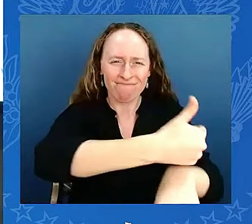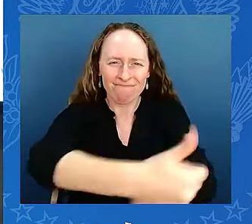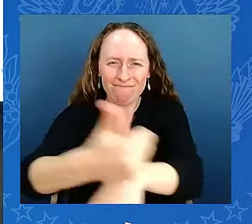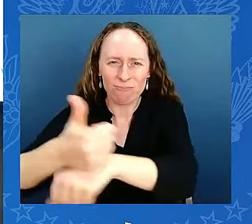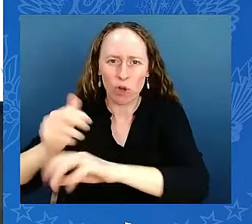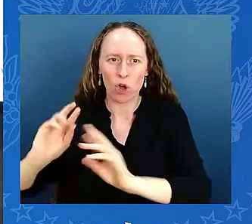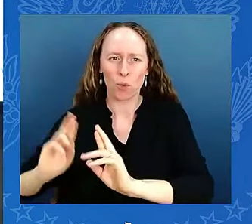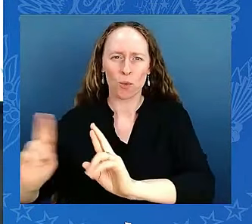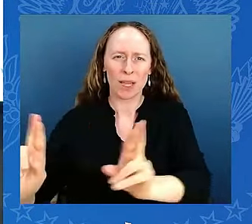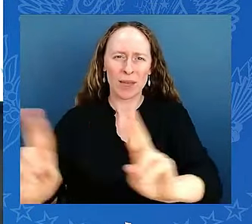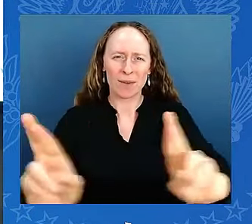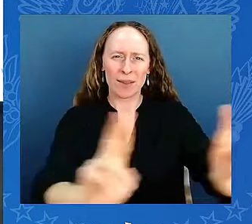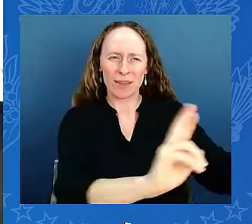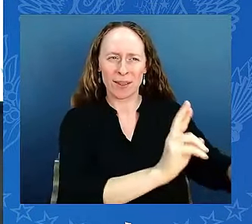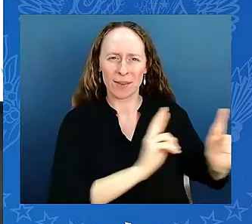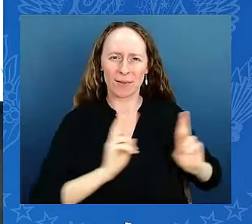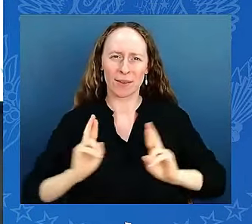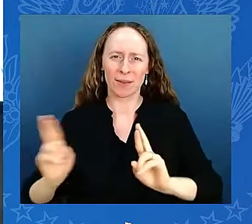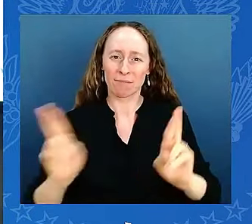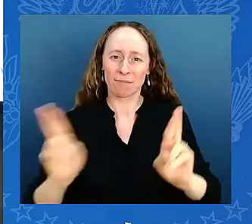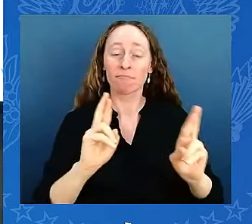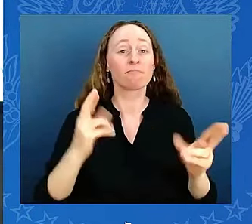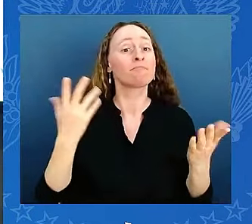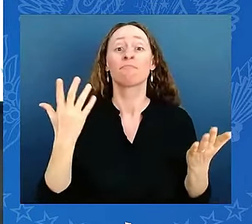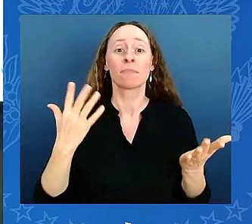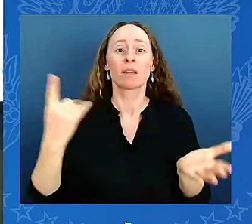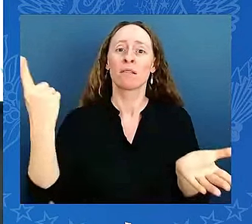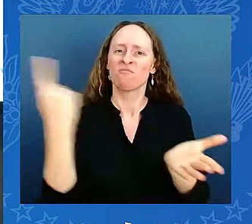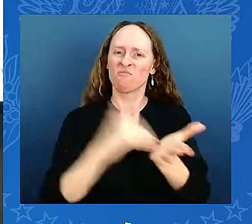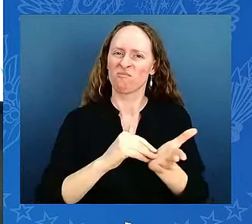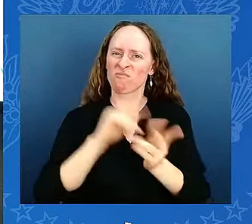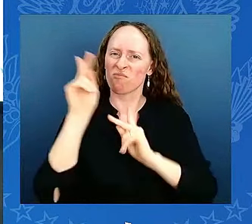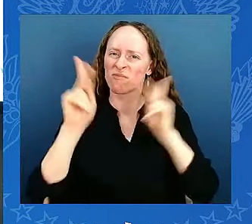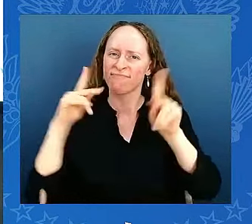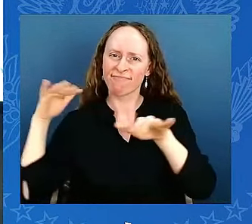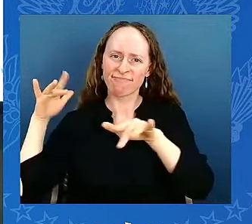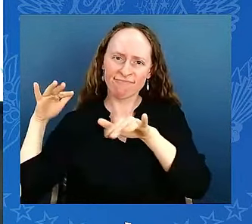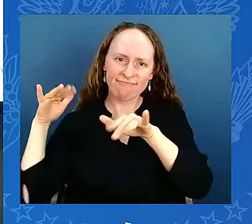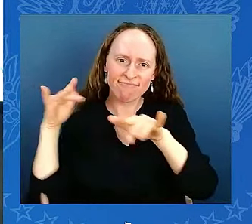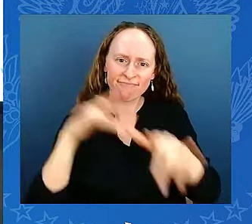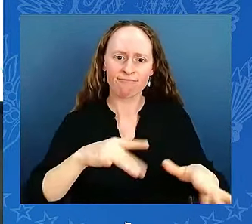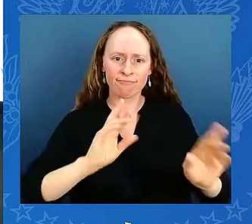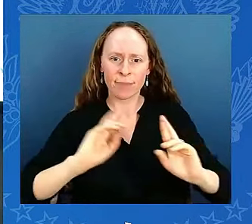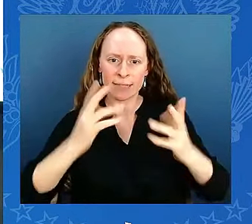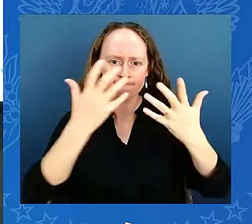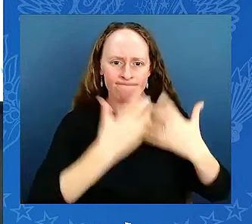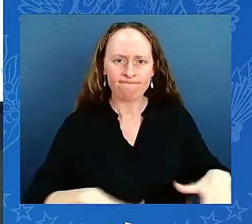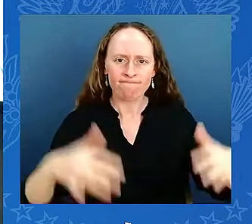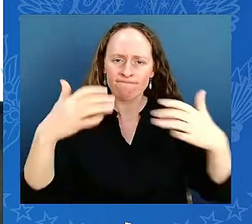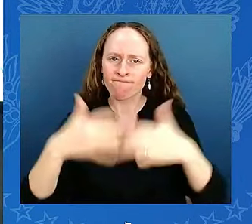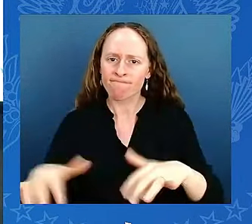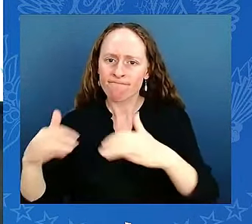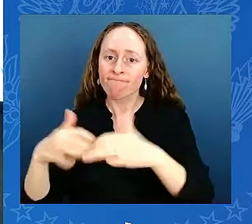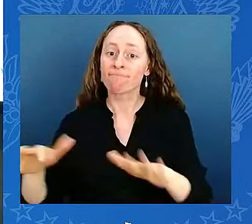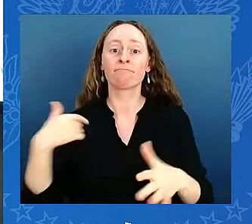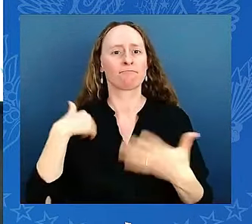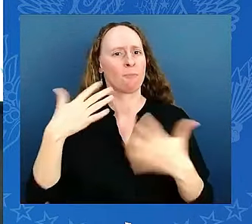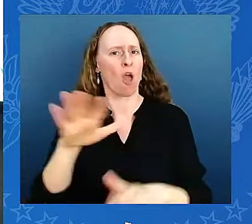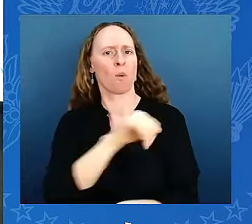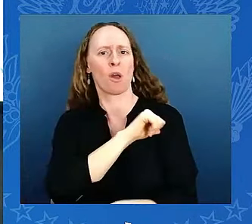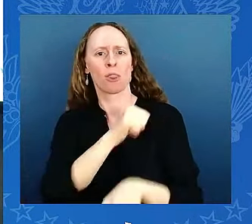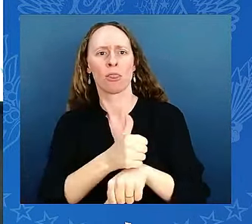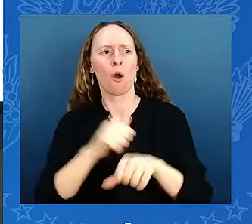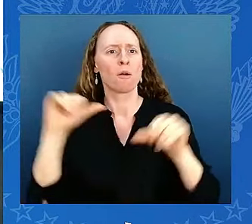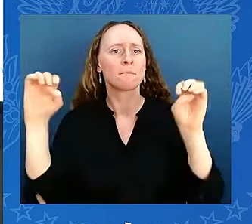over 1,000 first responders throughout the Southeast. I immediately approved emergency declarations as soon as I received the request from